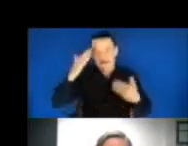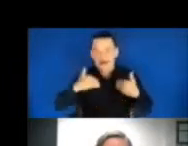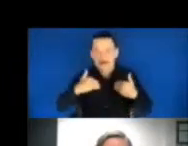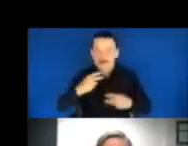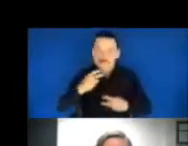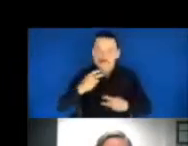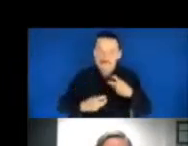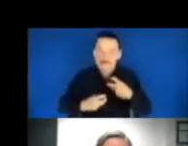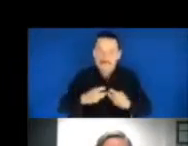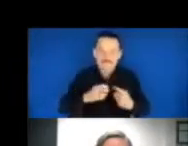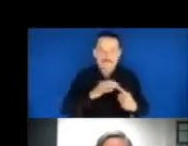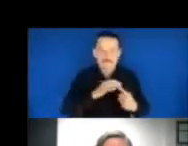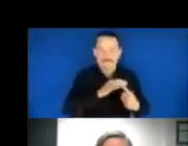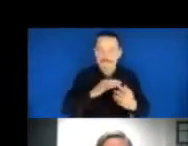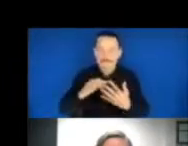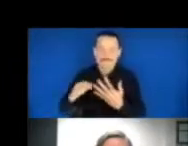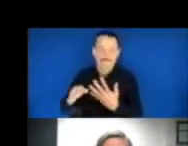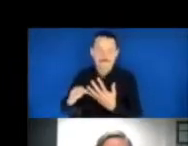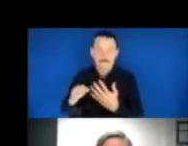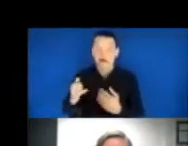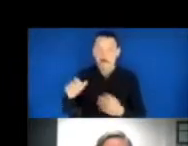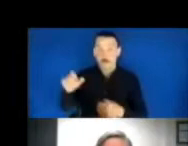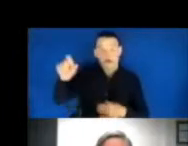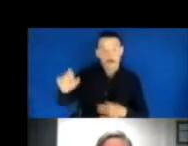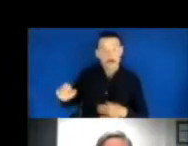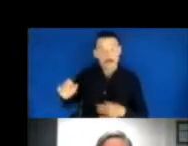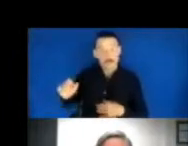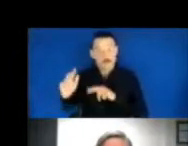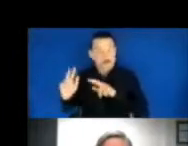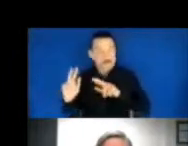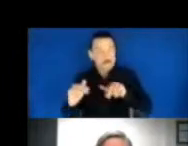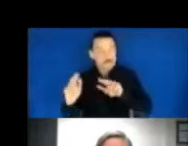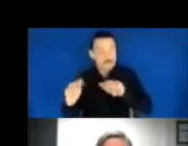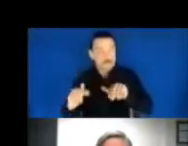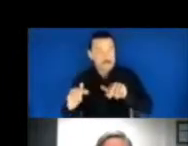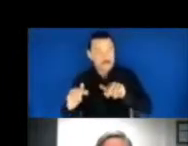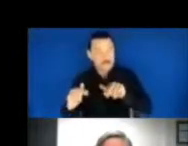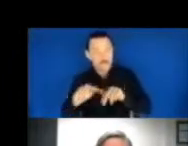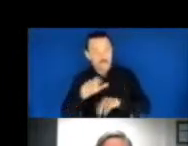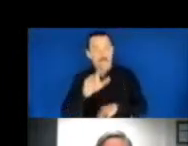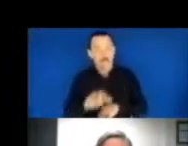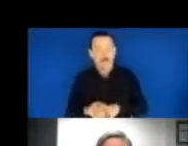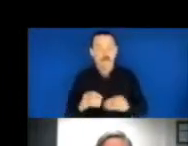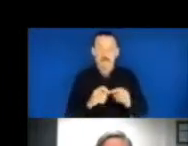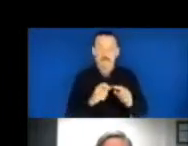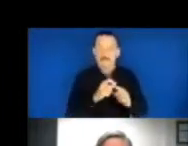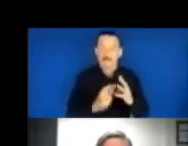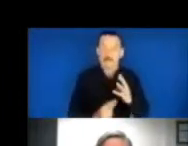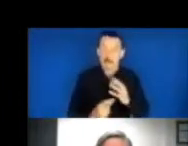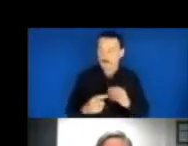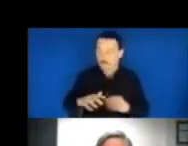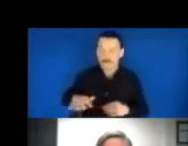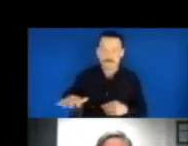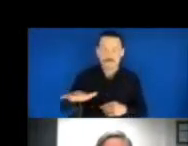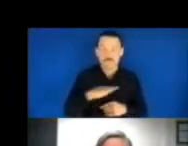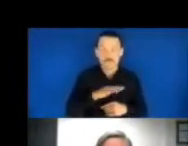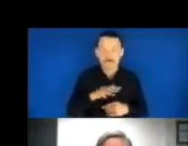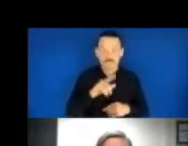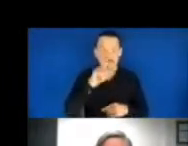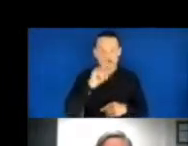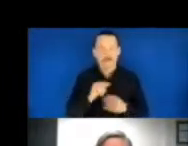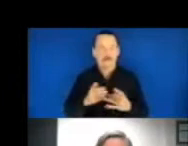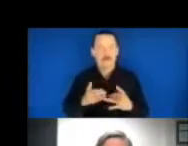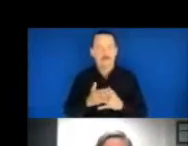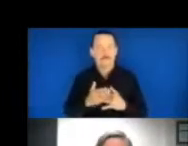with a disability, is eligible to access these extra support services. Each university has their